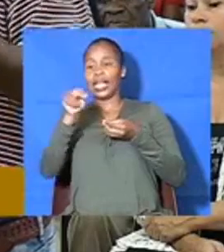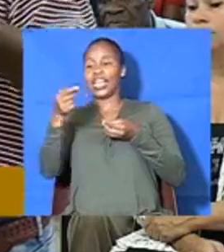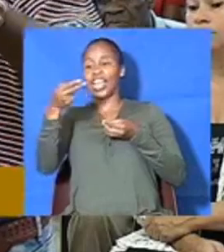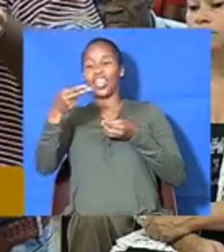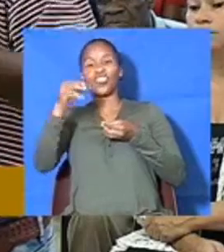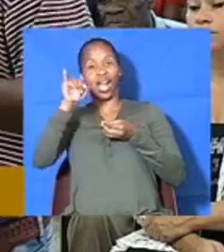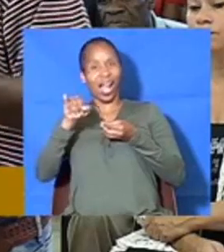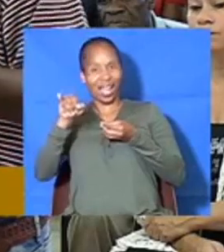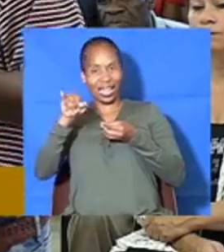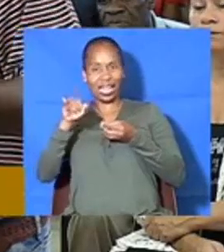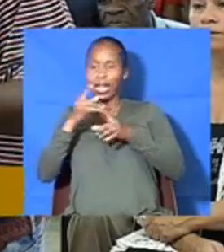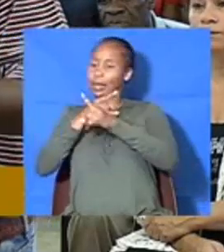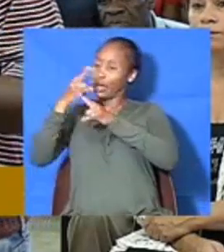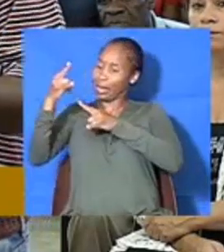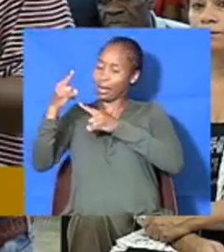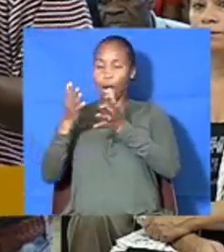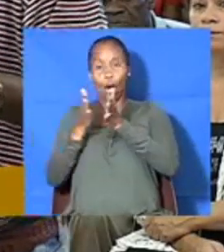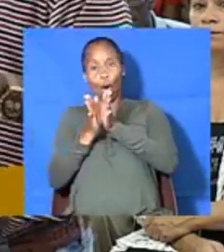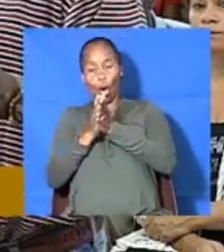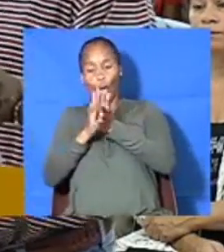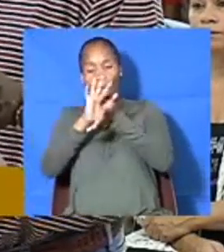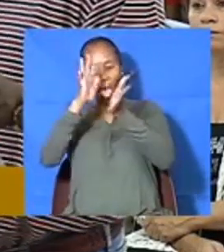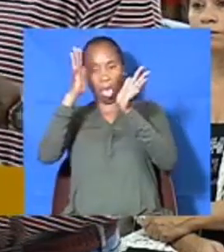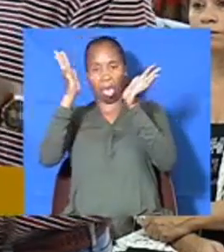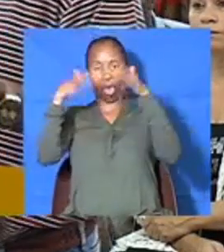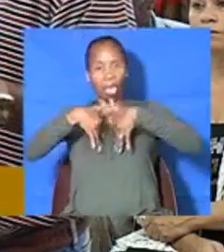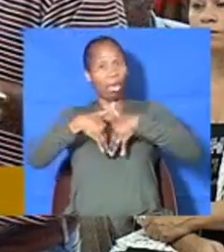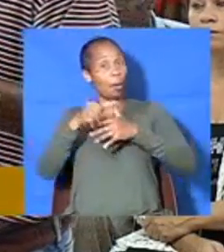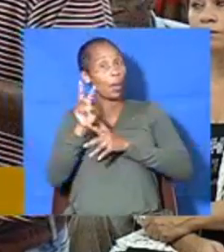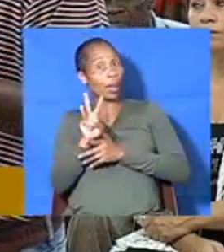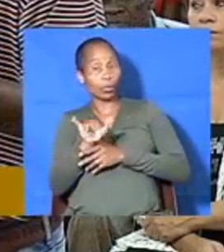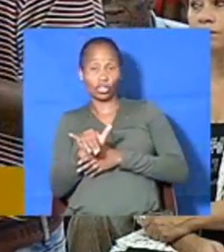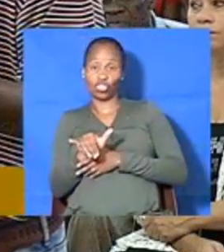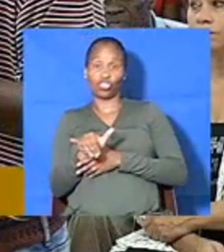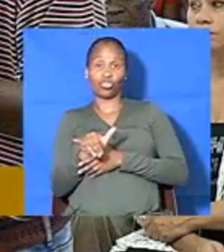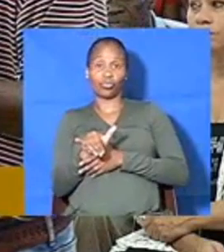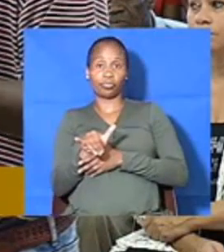Thank you, Chairperson Dr. Dlomo.